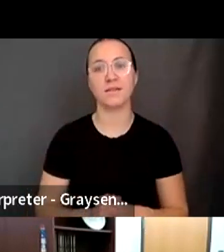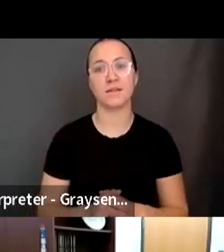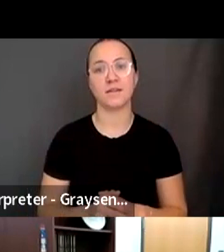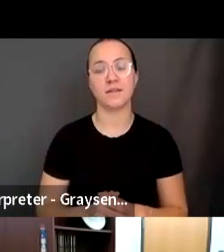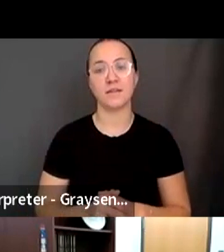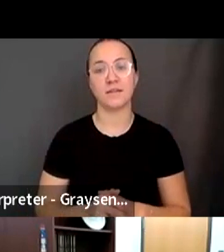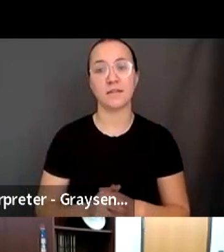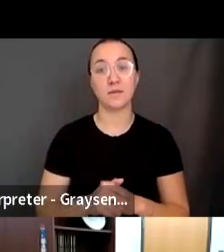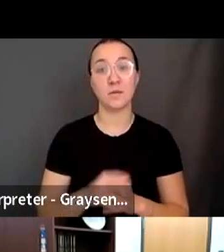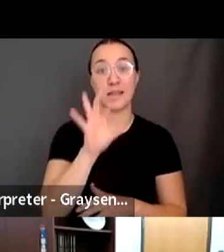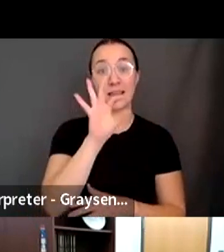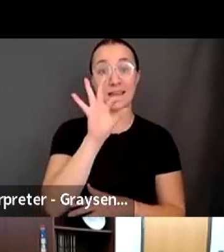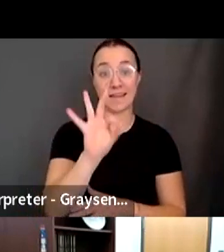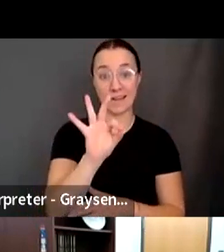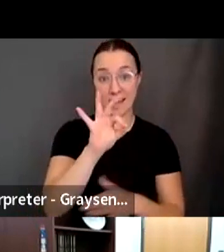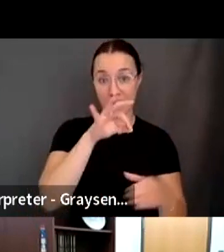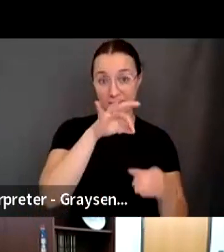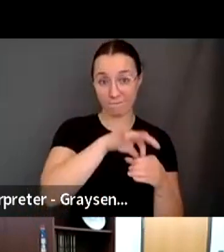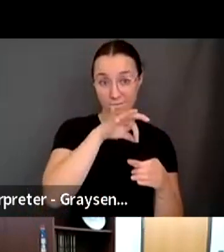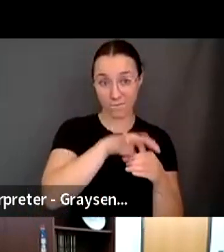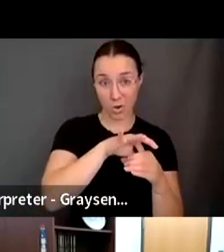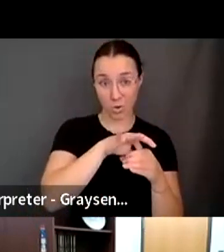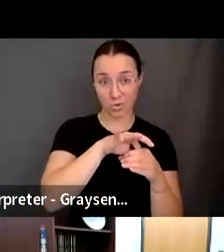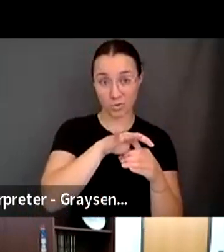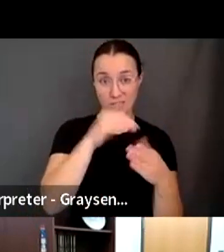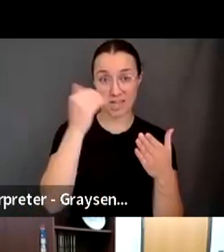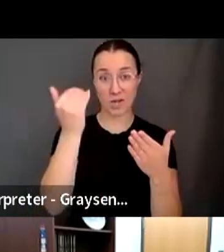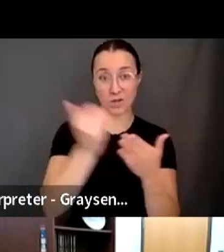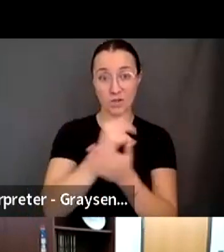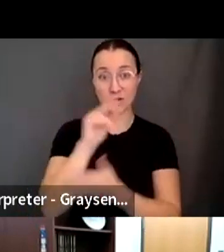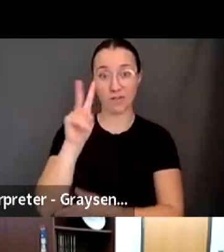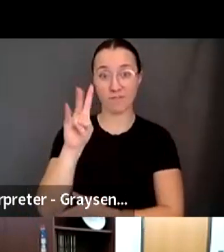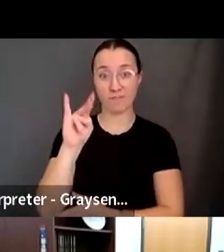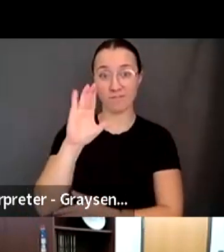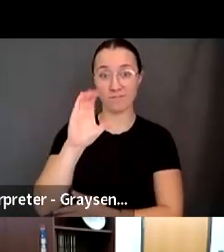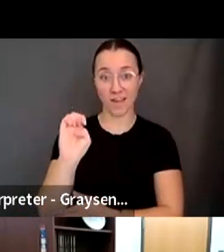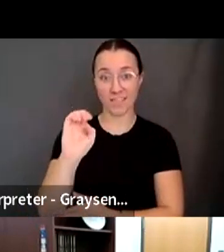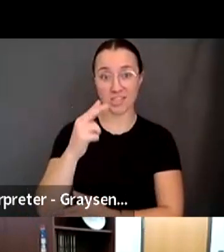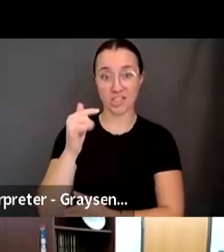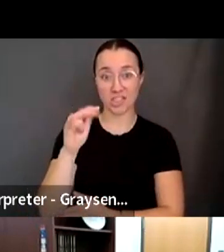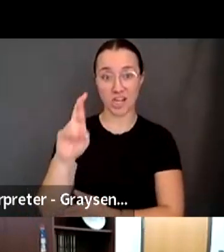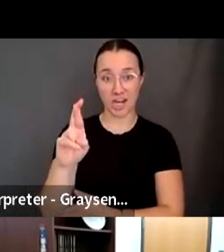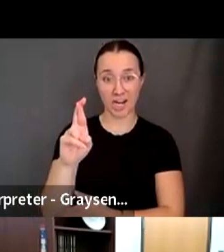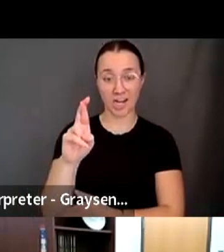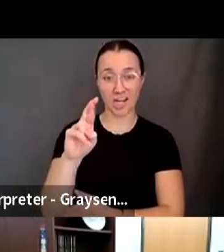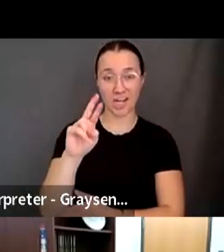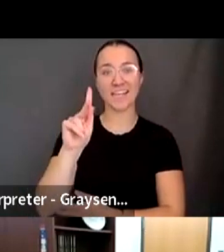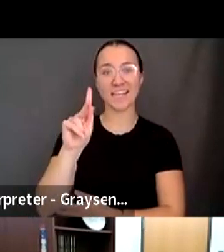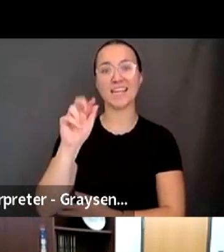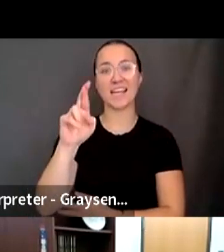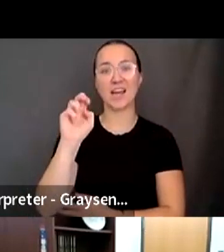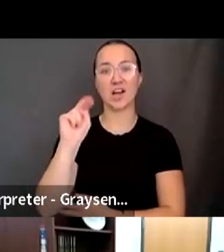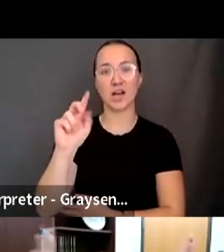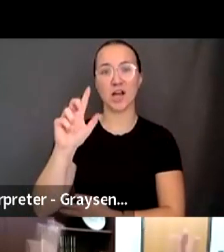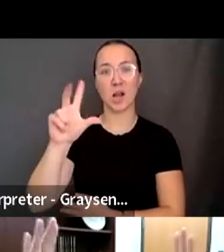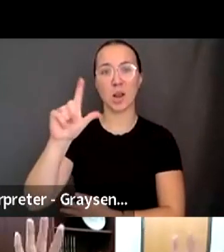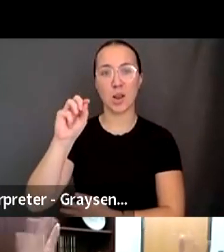With 9 votes, our new vice chair is Karen Lowe. Congratulations, Karen.